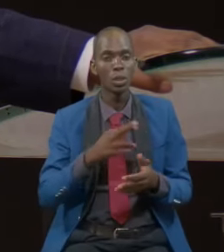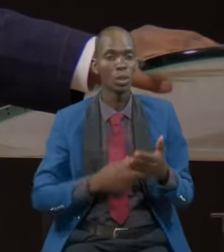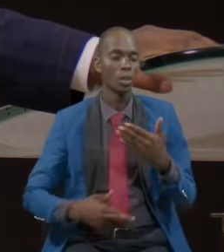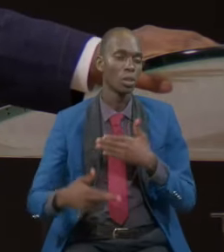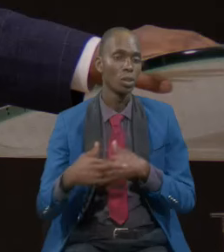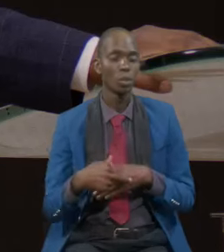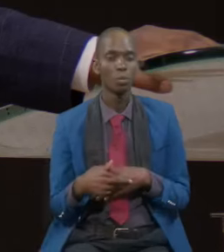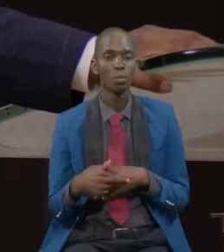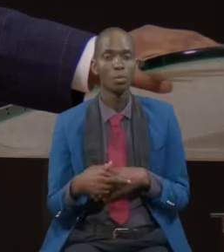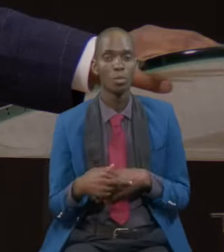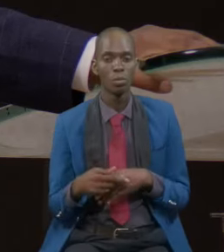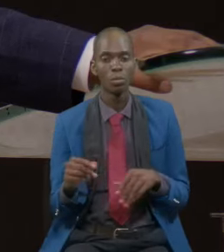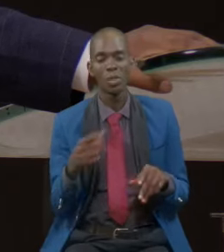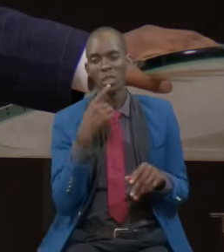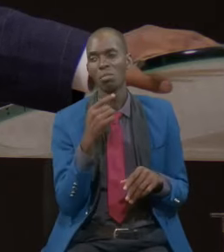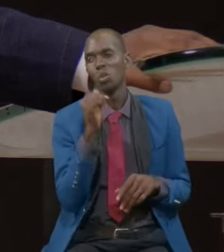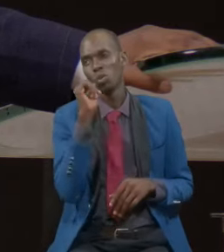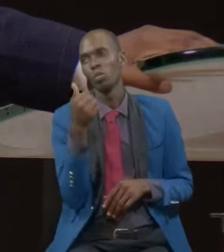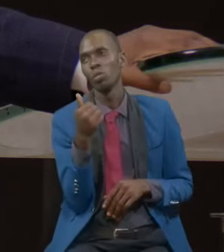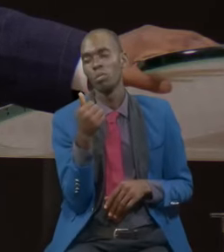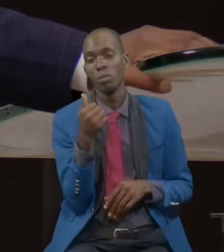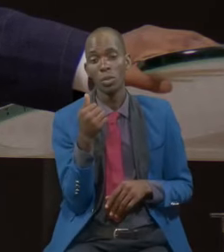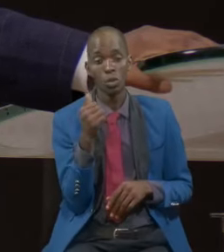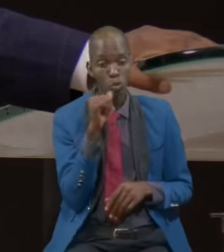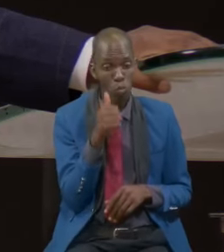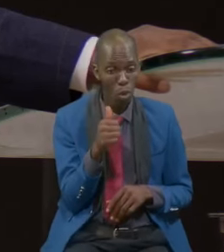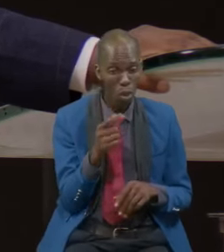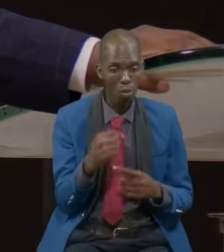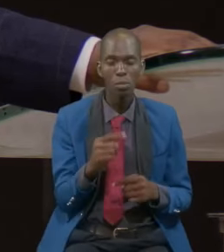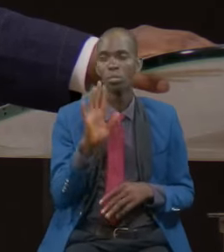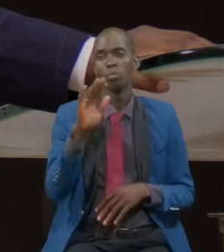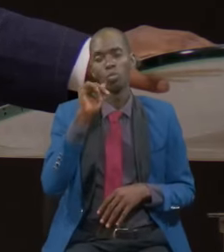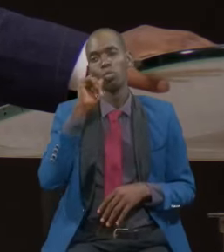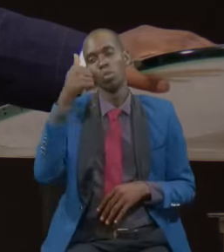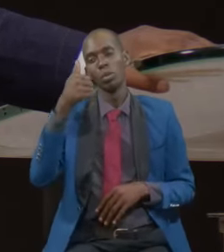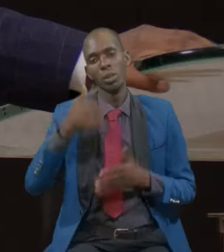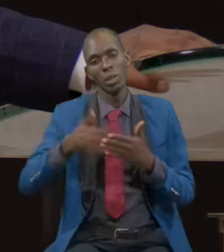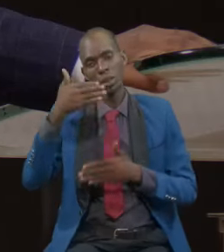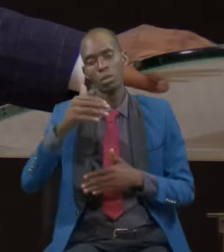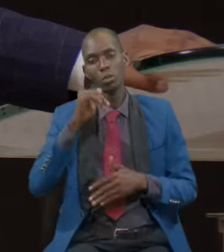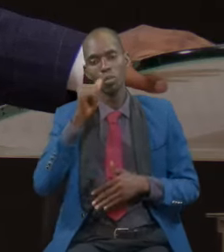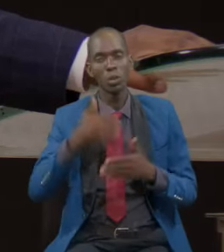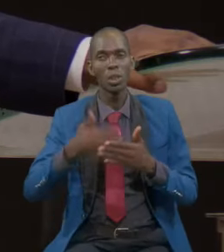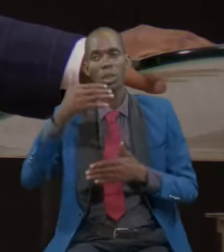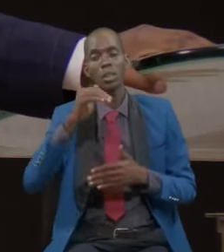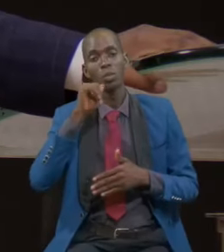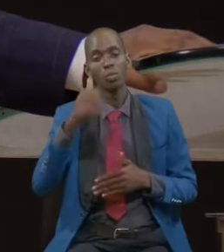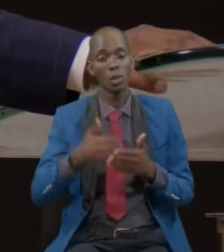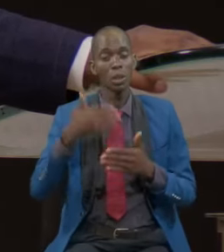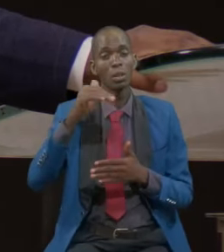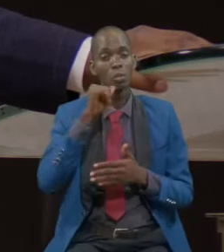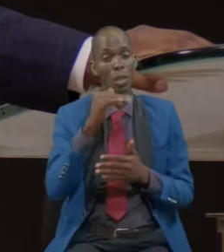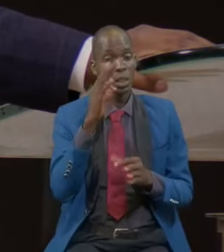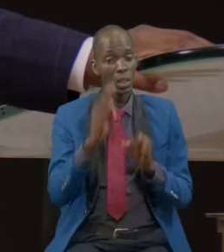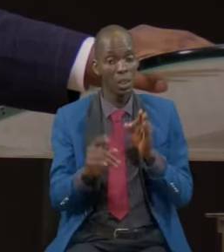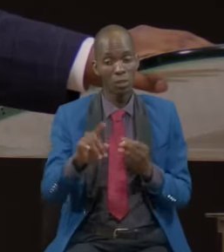people, tomorrow, tomorrow, tomorrow, they never come. And if they die before that